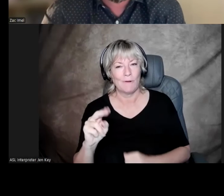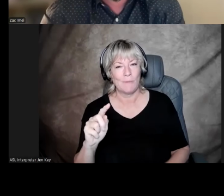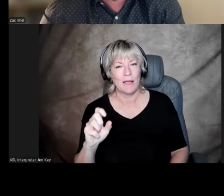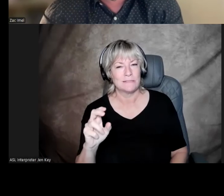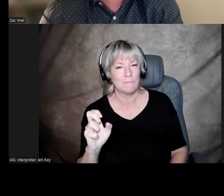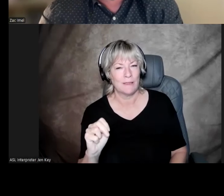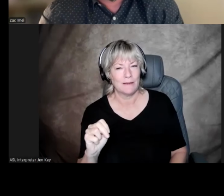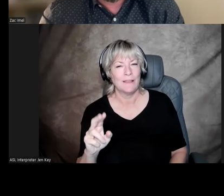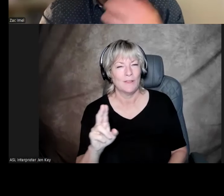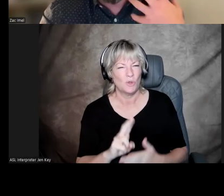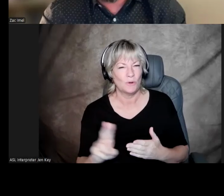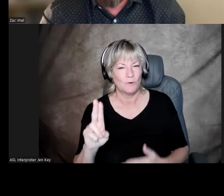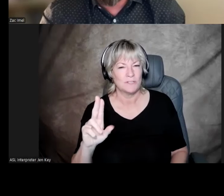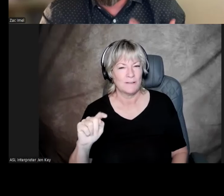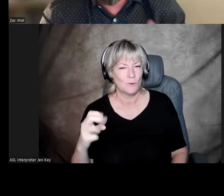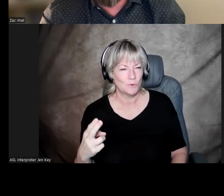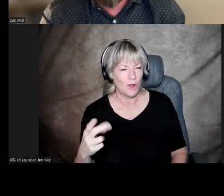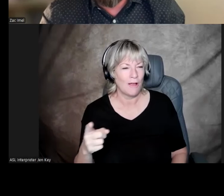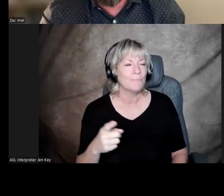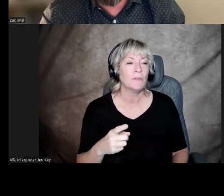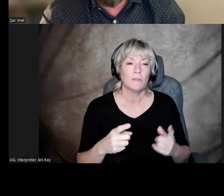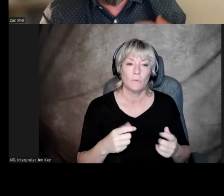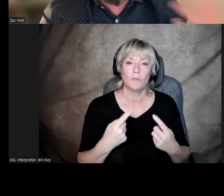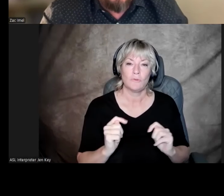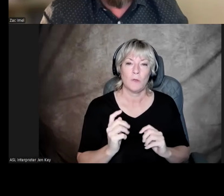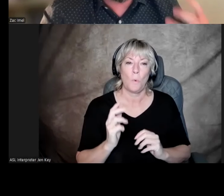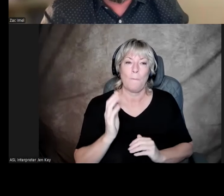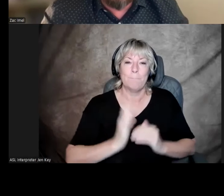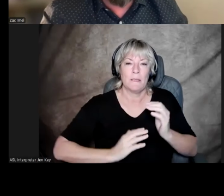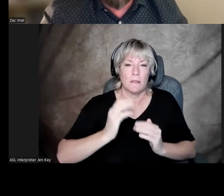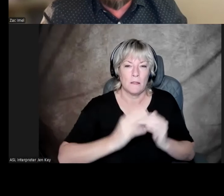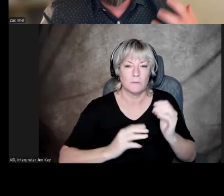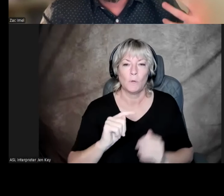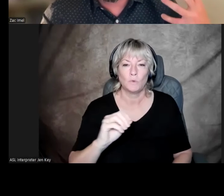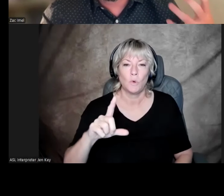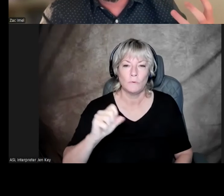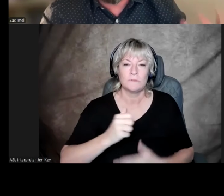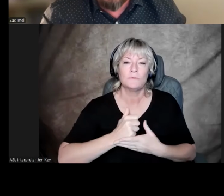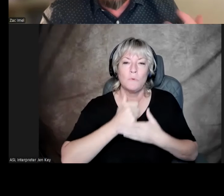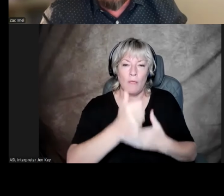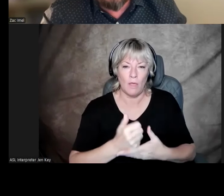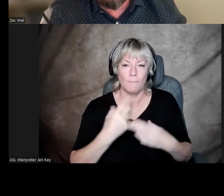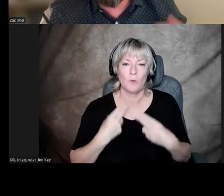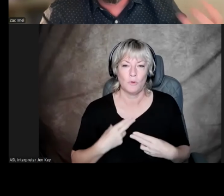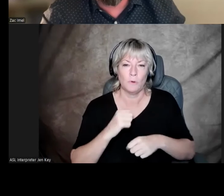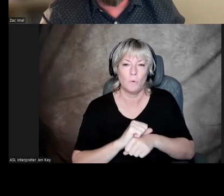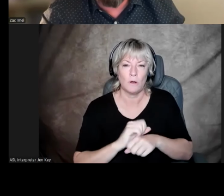well. We try and build these tools to help the human work of providing counseling and supporting